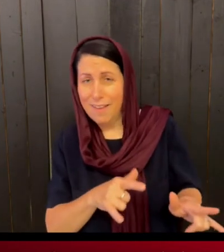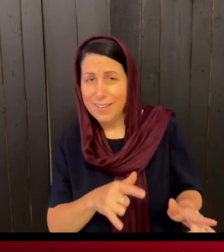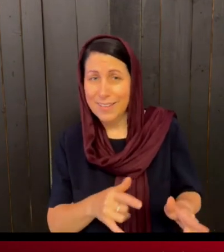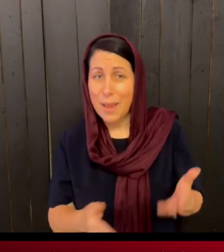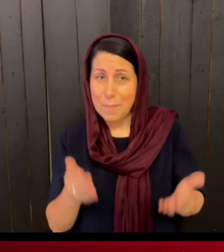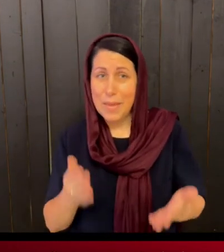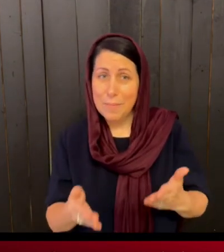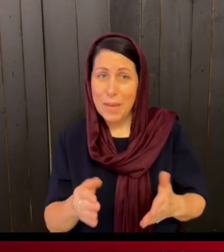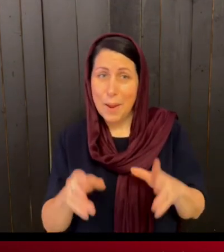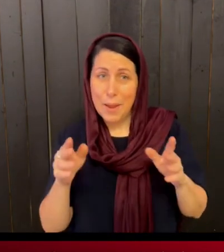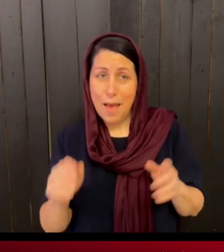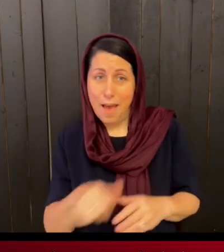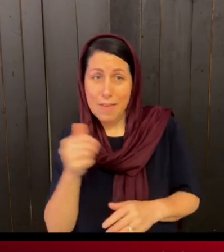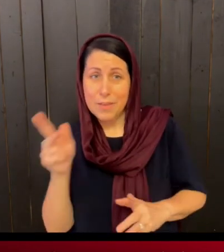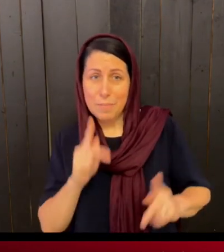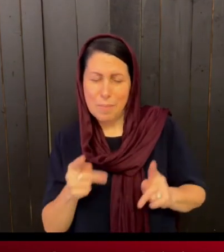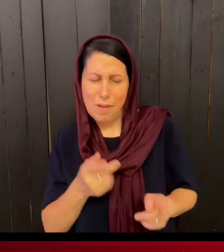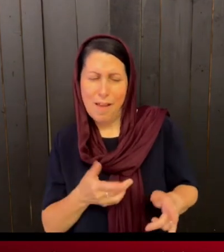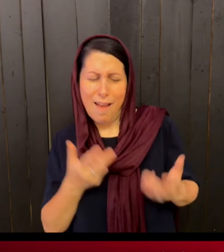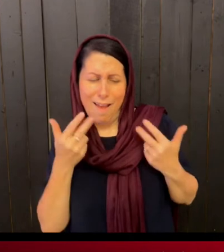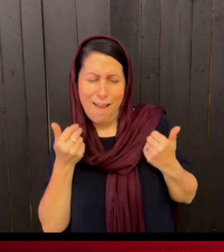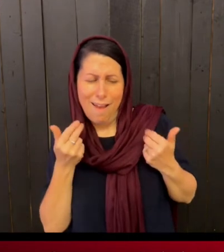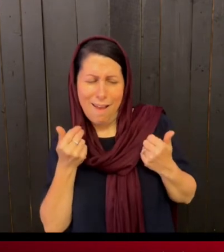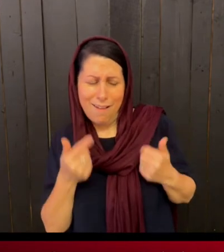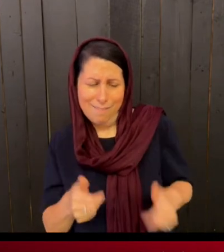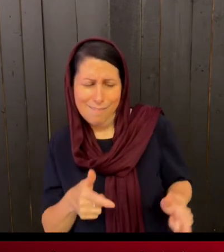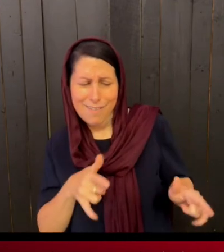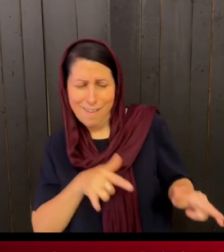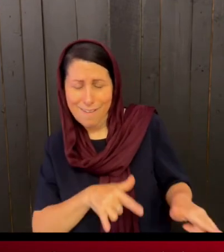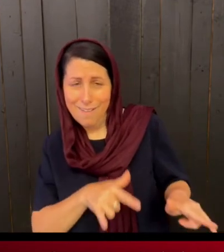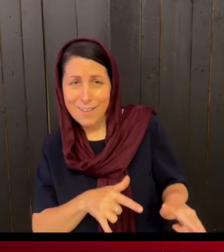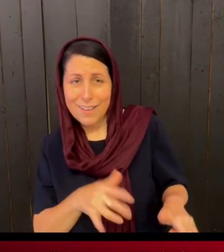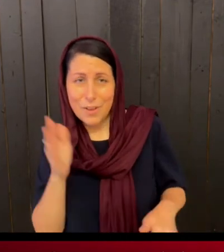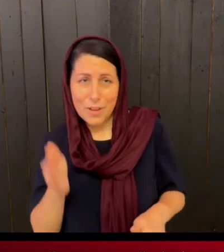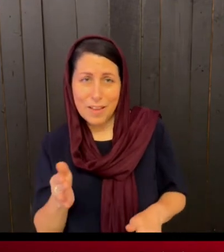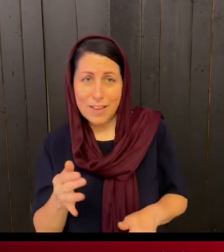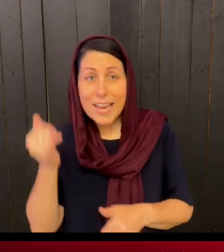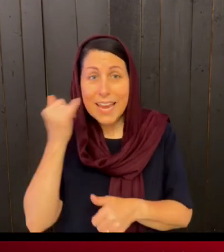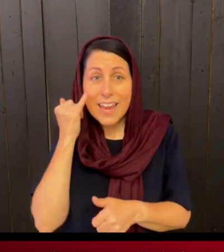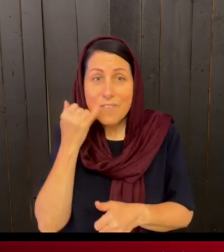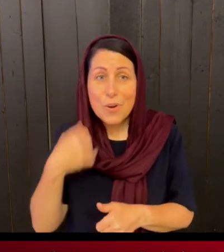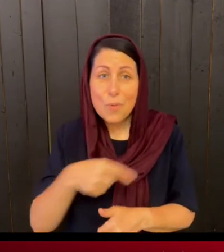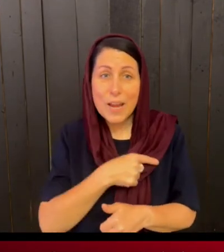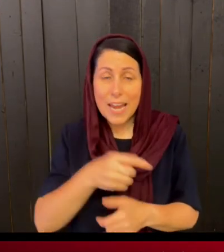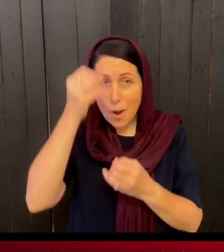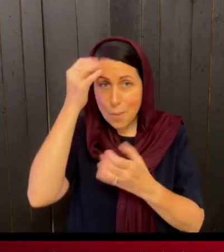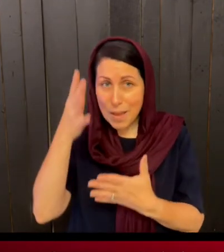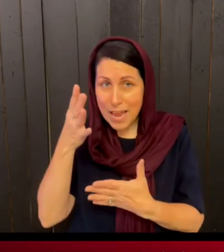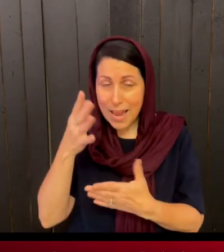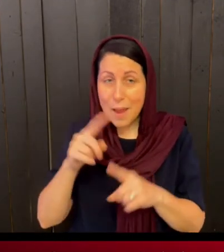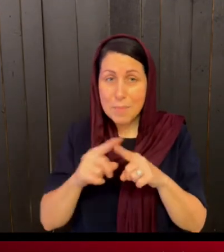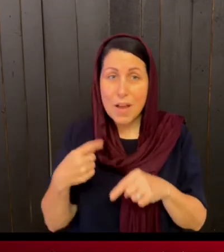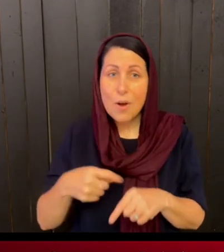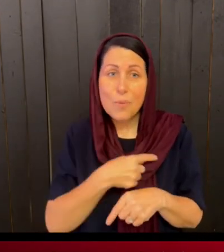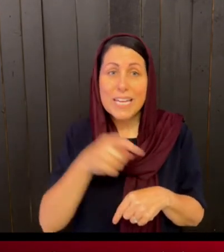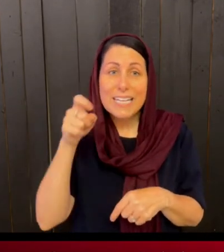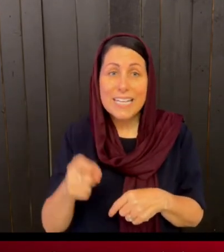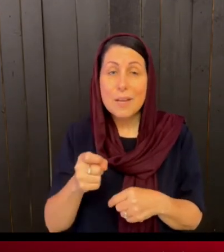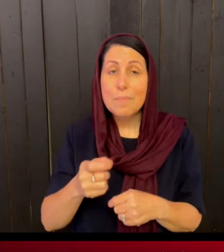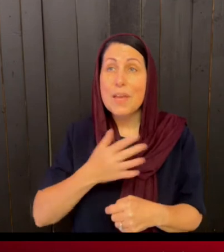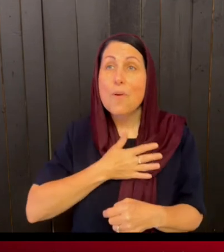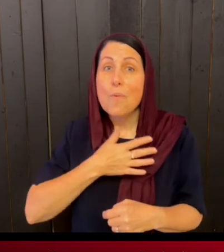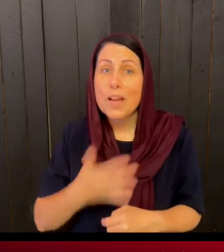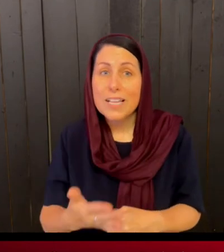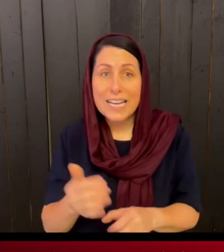might make fun of us for doing things sometimes that Jesus tells us to do. But we have to be willing sometimes to make fools out